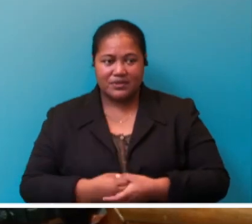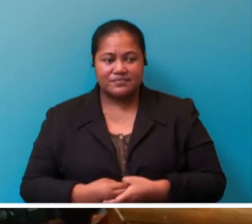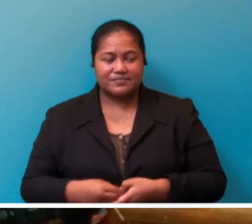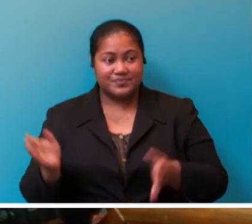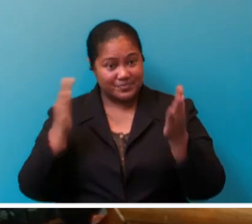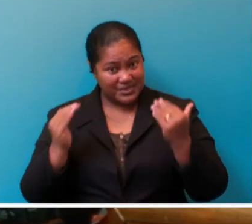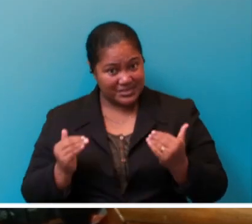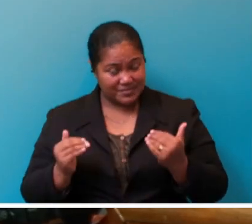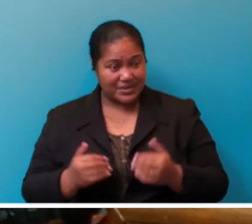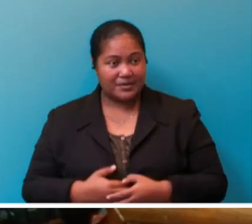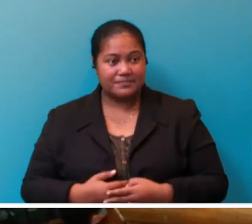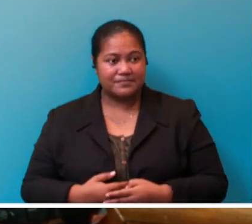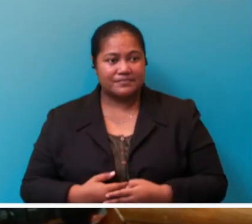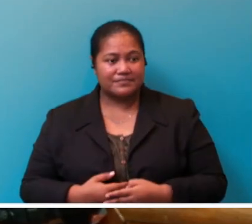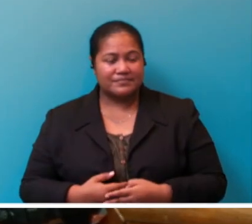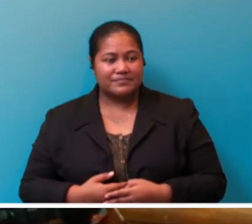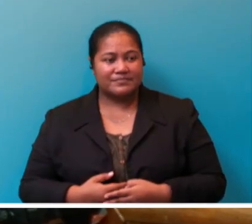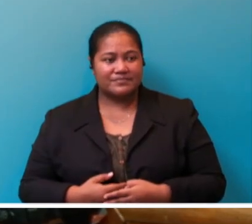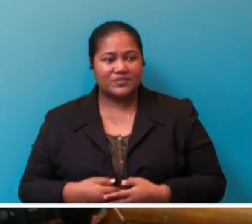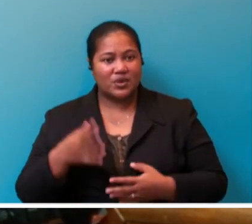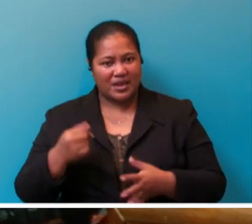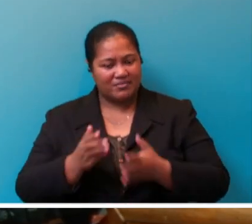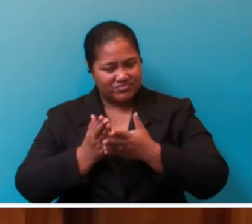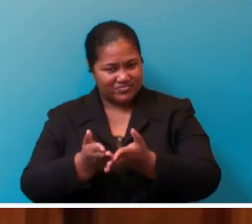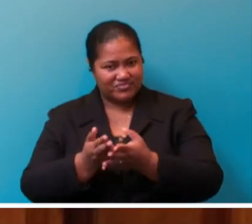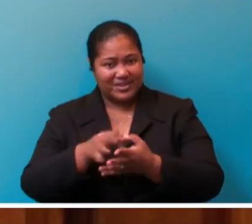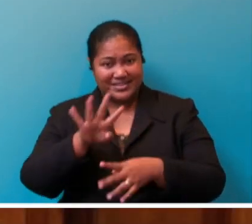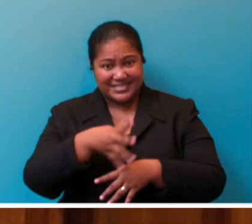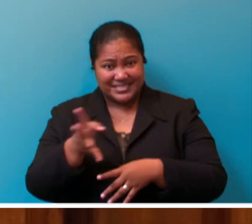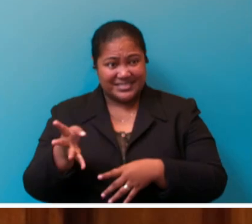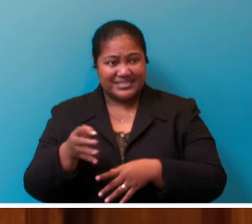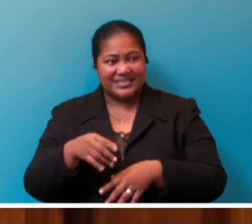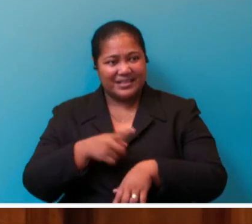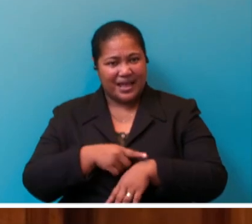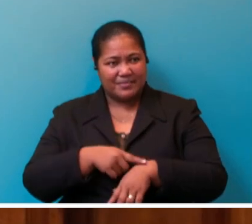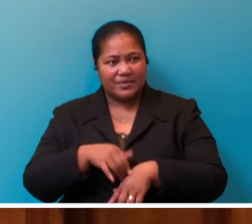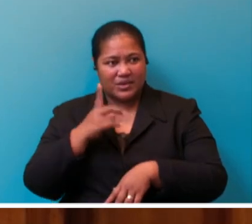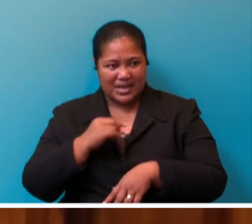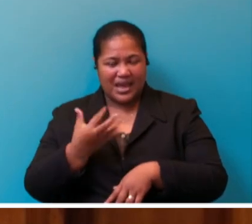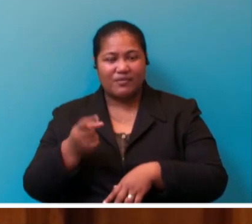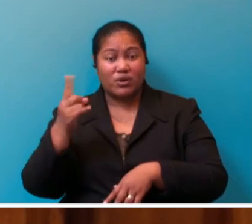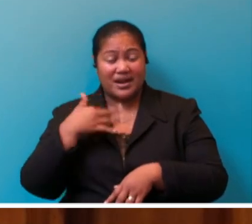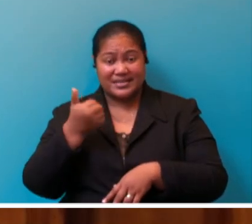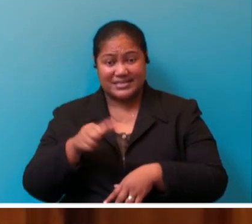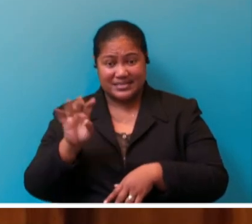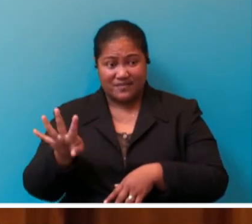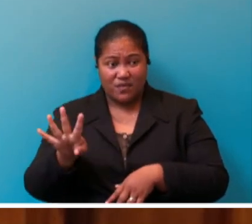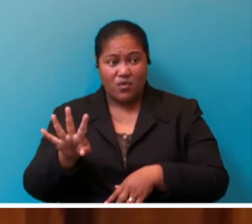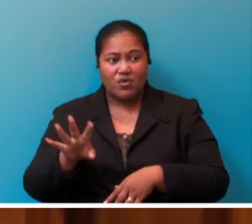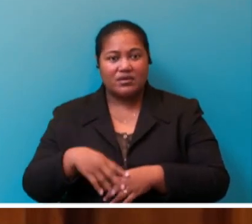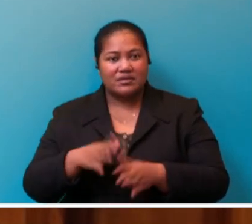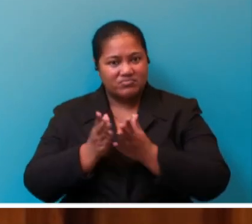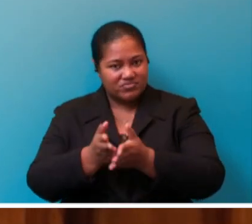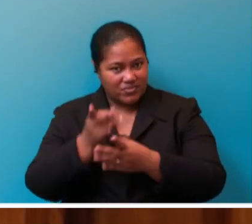sir, tentative cruise schedules show that we can expect up to 164 cruise